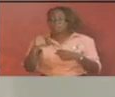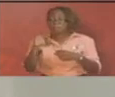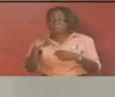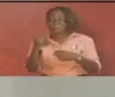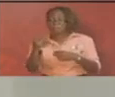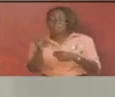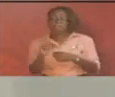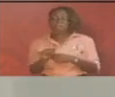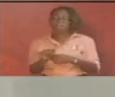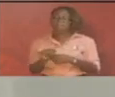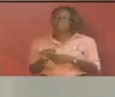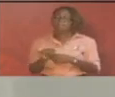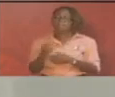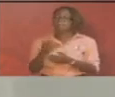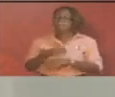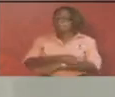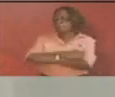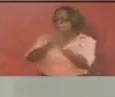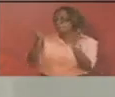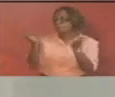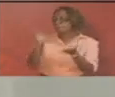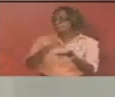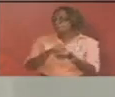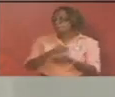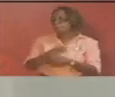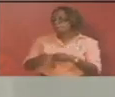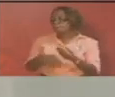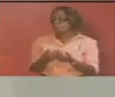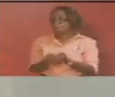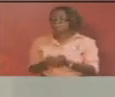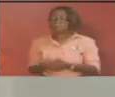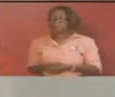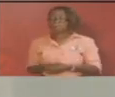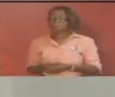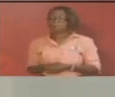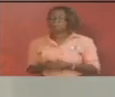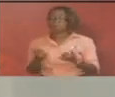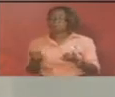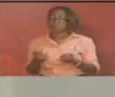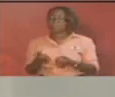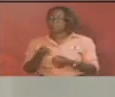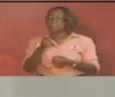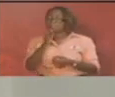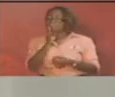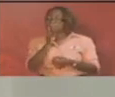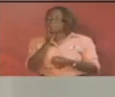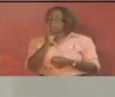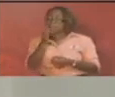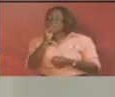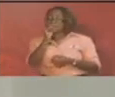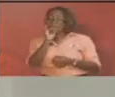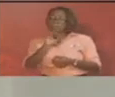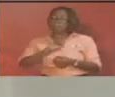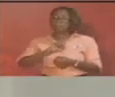again, everyone. Okay, CMO, or the Bar Owners Association would have said that on December 3rd,